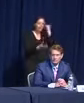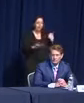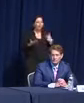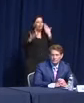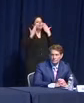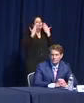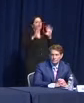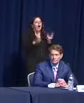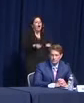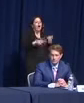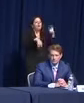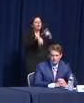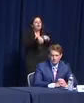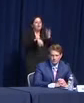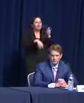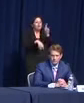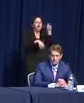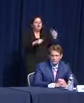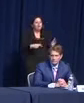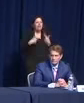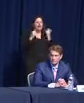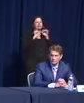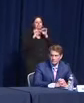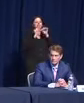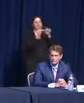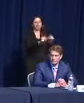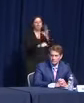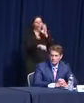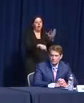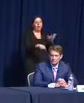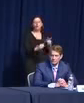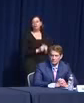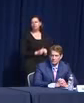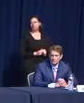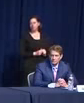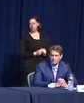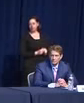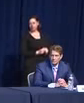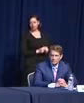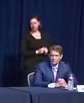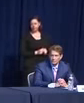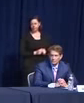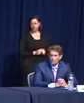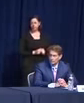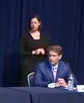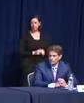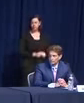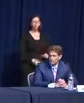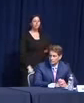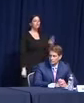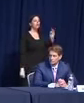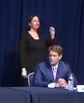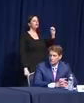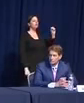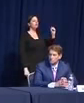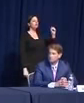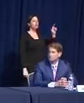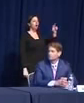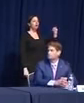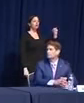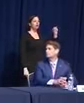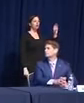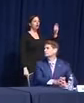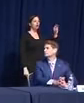time frame. So what we do know right now about the SARS-CoV-2, which is the virus that